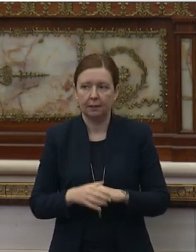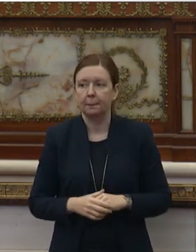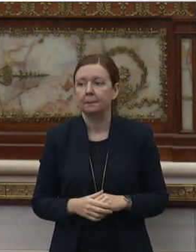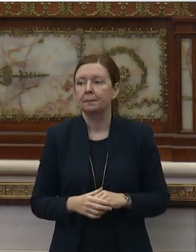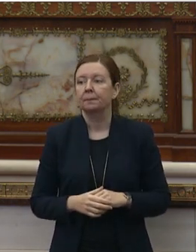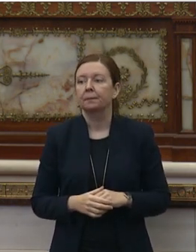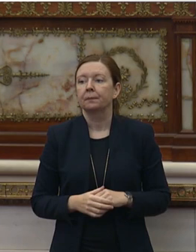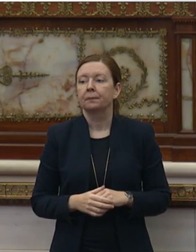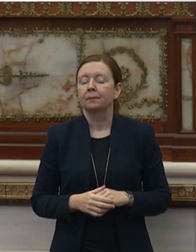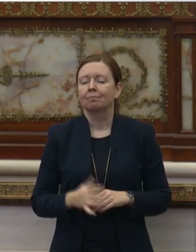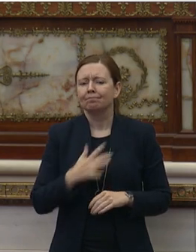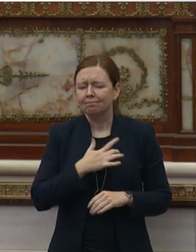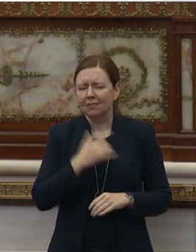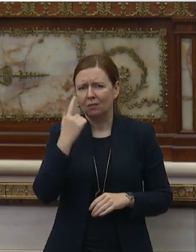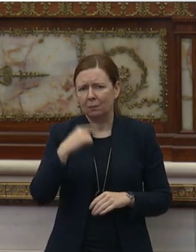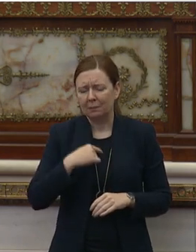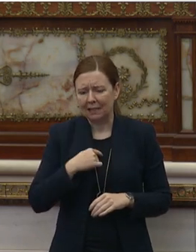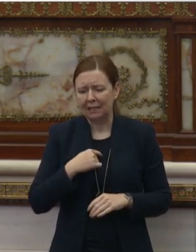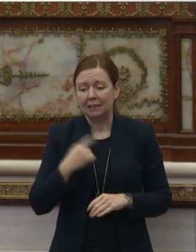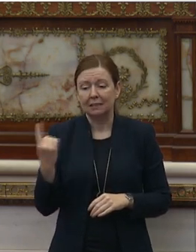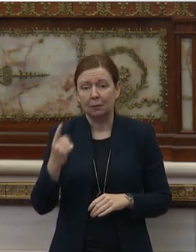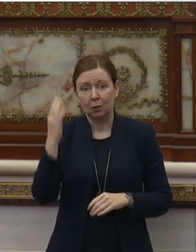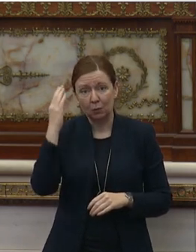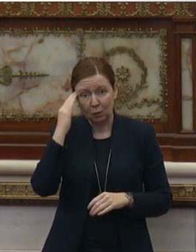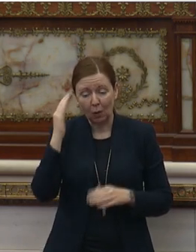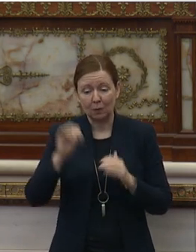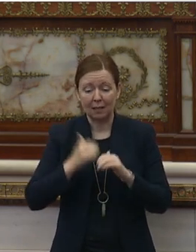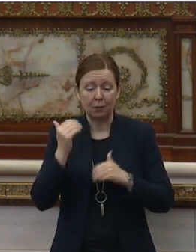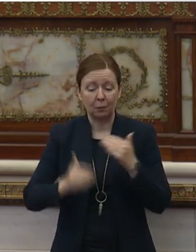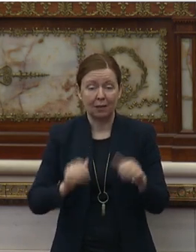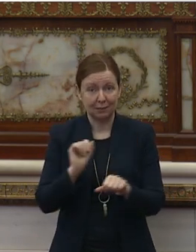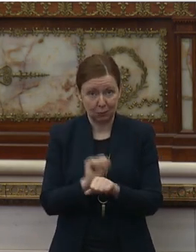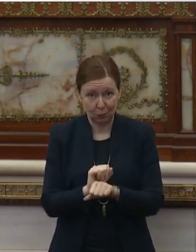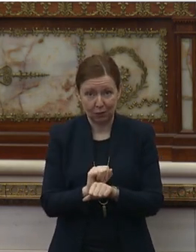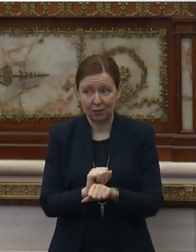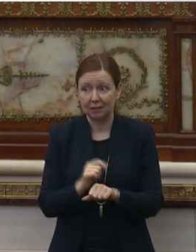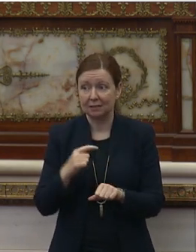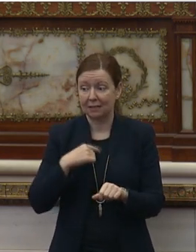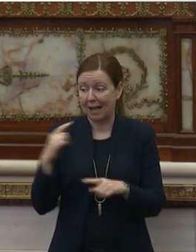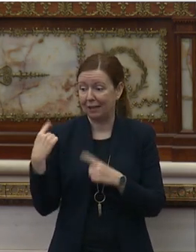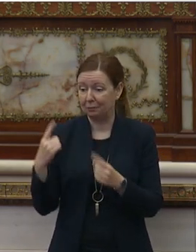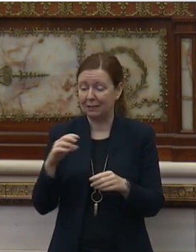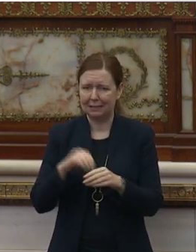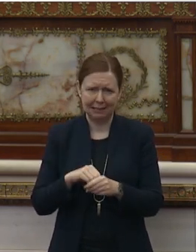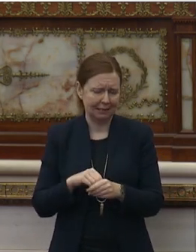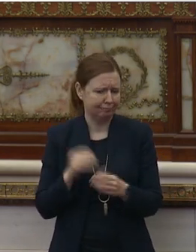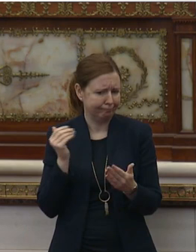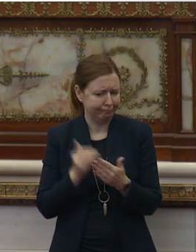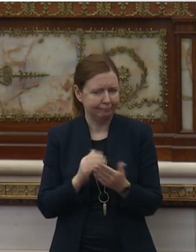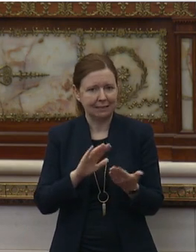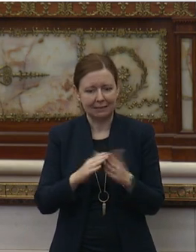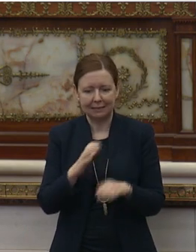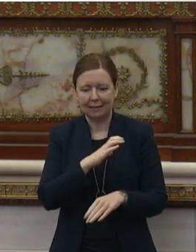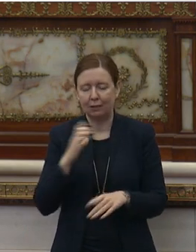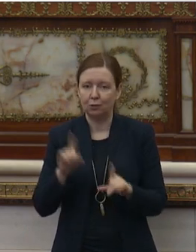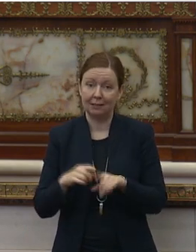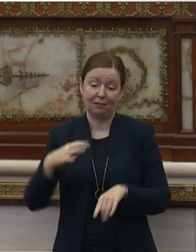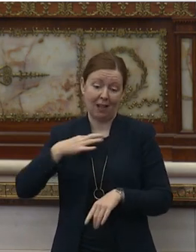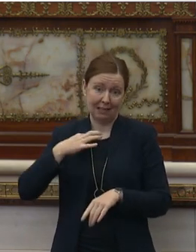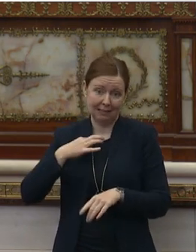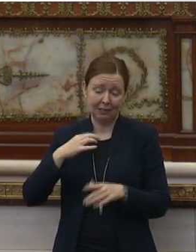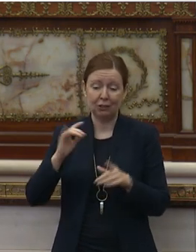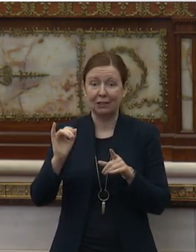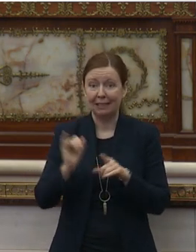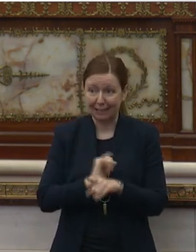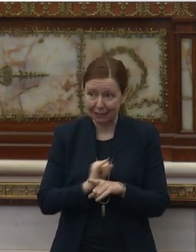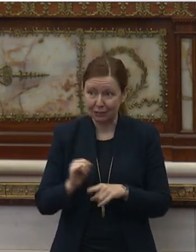What is disheartening for me as someone who knows how this process works, since I've been in or around council as a volunteer, an